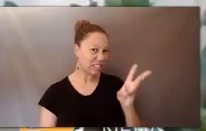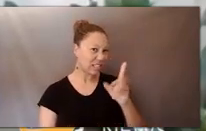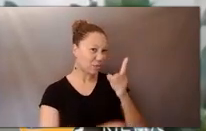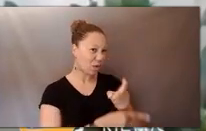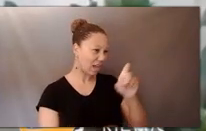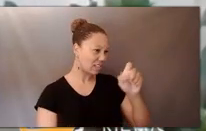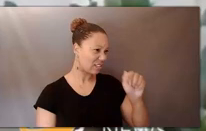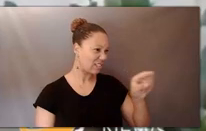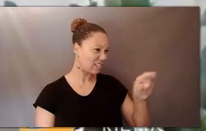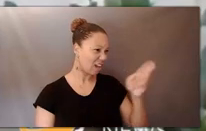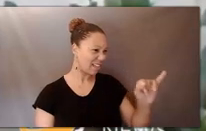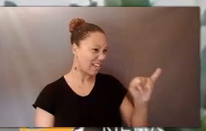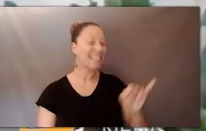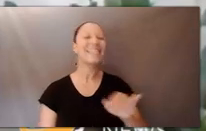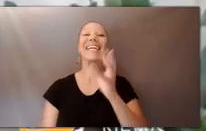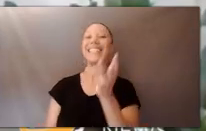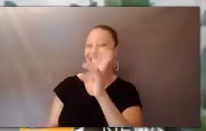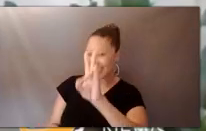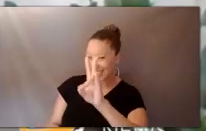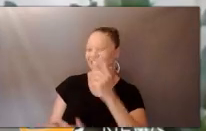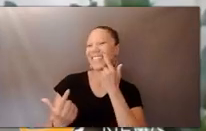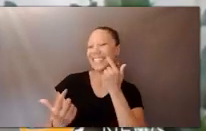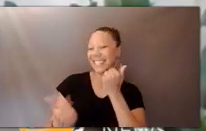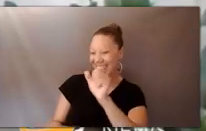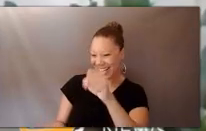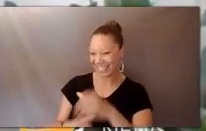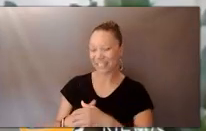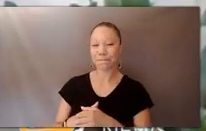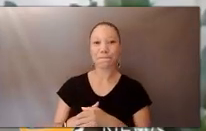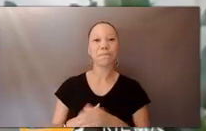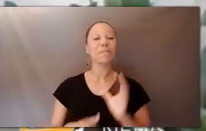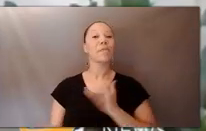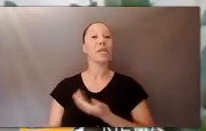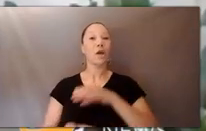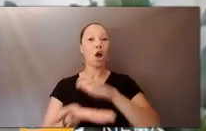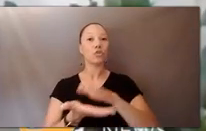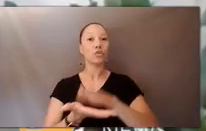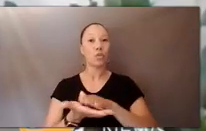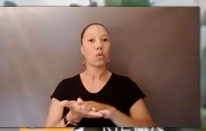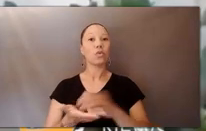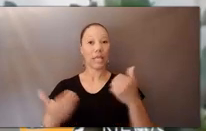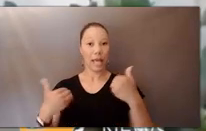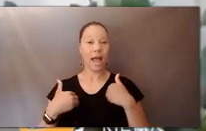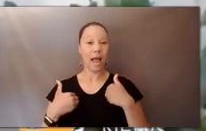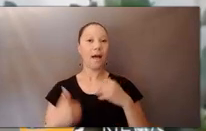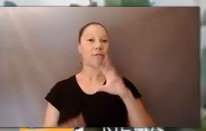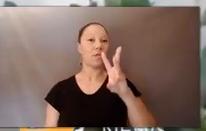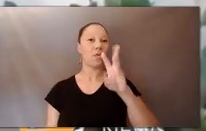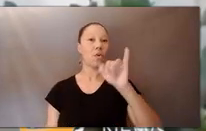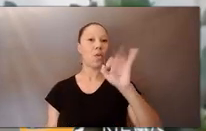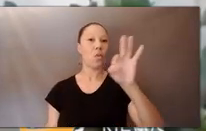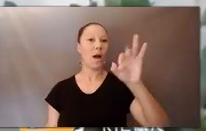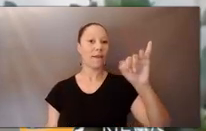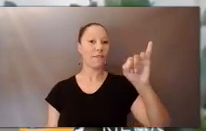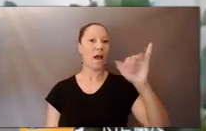At 67, yeah. 67, we have 67 schools. And those school parking lots have Wi-Fi connections. So in an